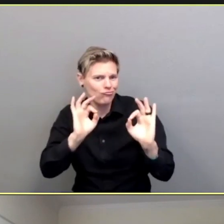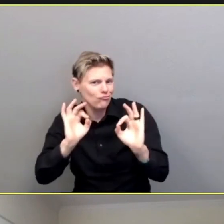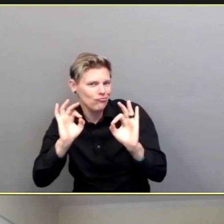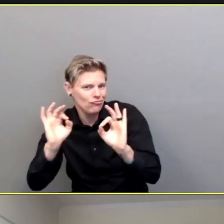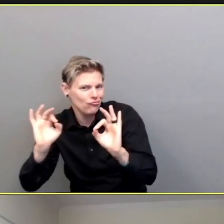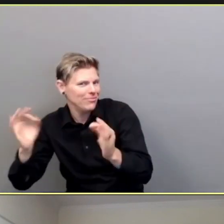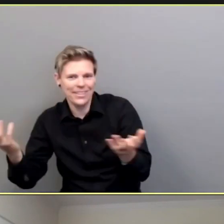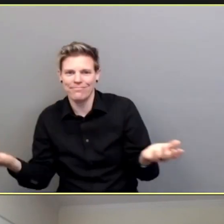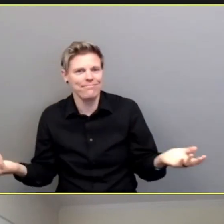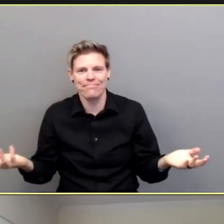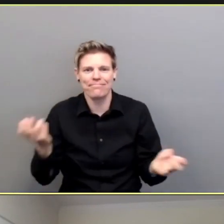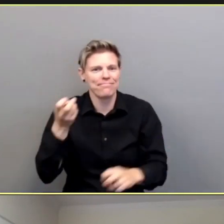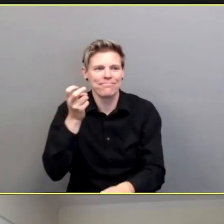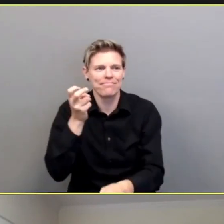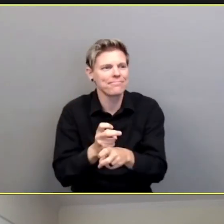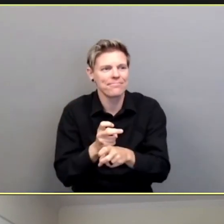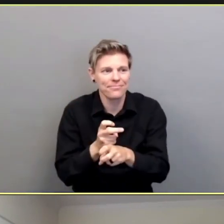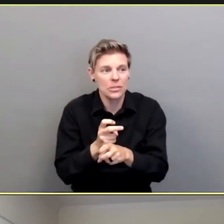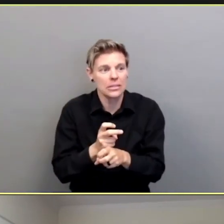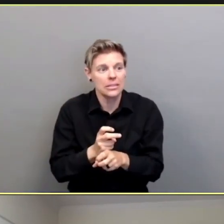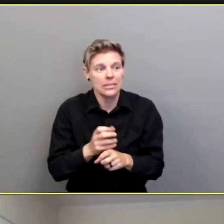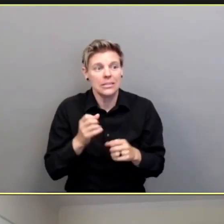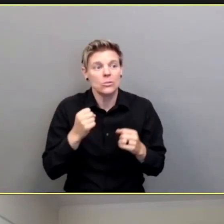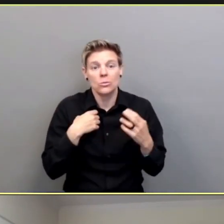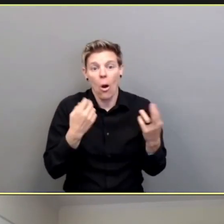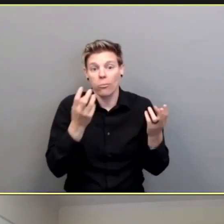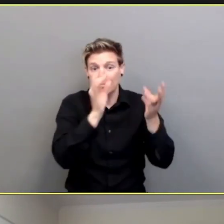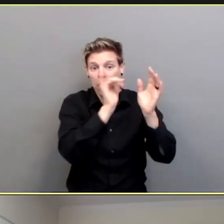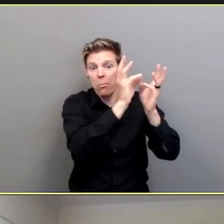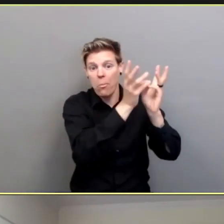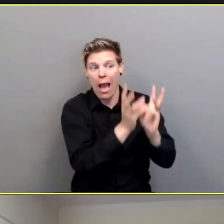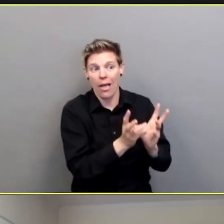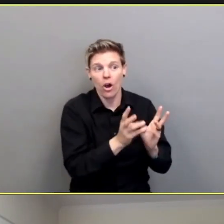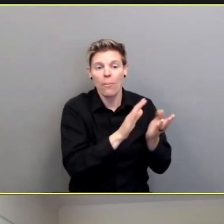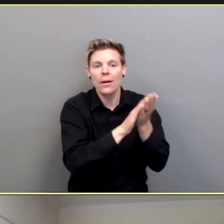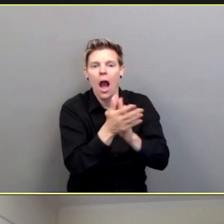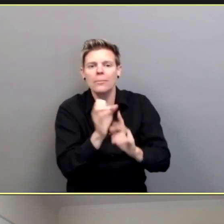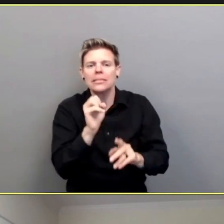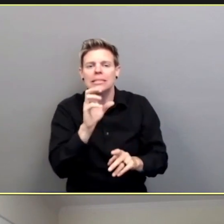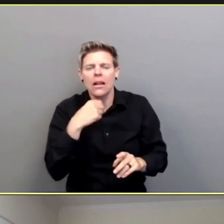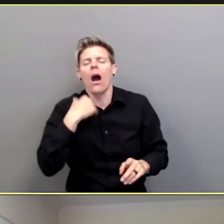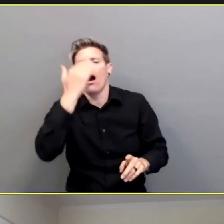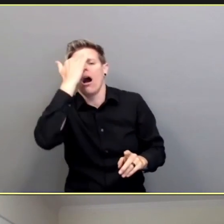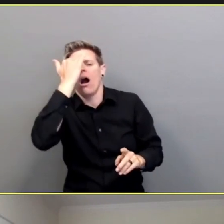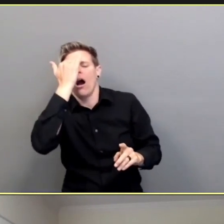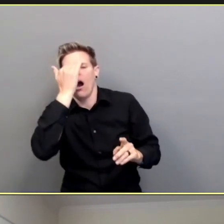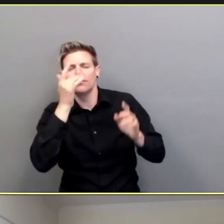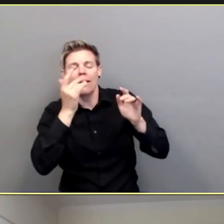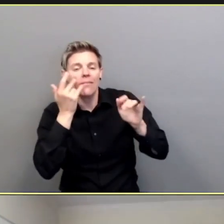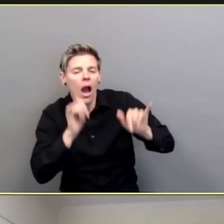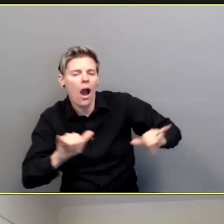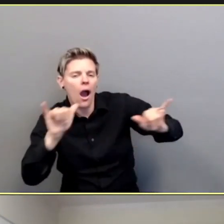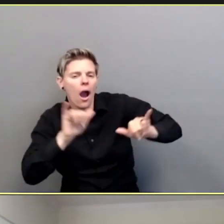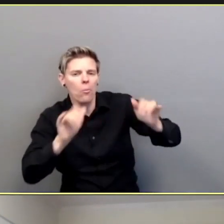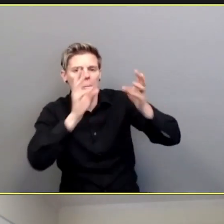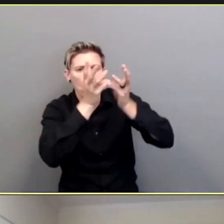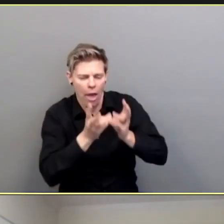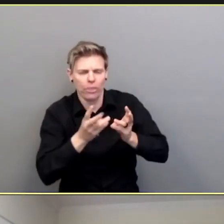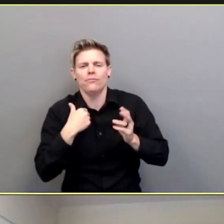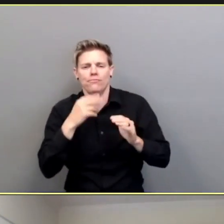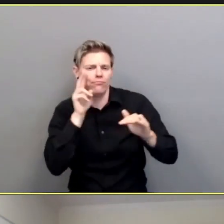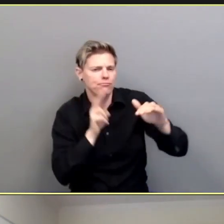really help us better prepare and shift our workforce and be ready and get on a regular vaccination schedule that we could all